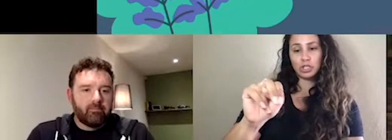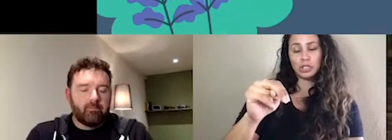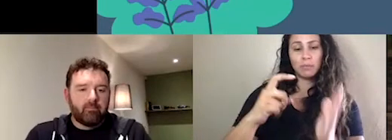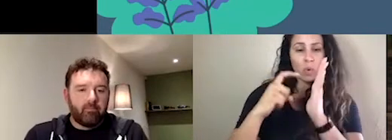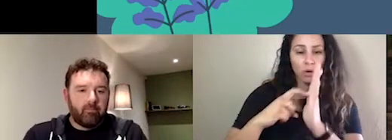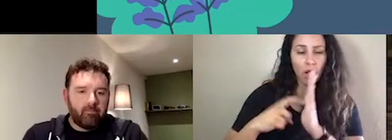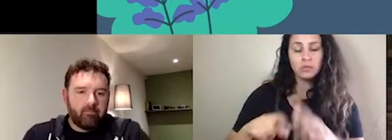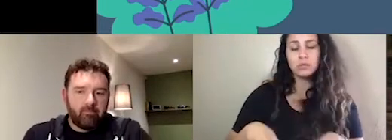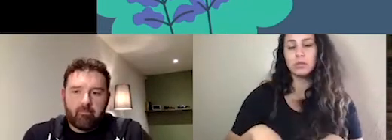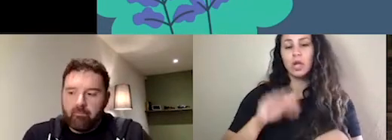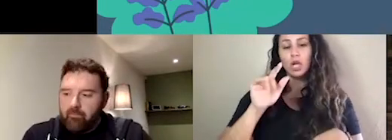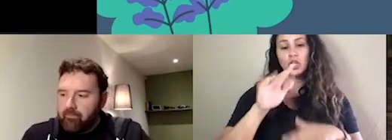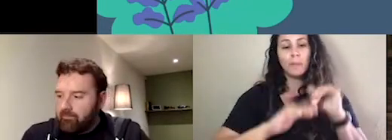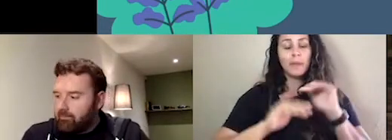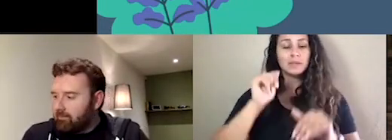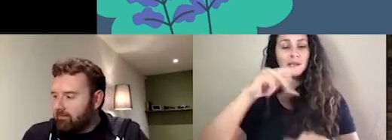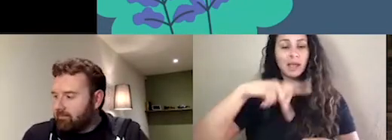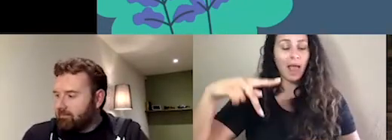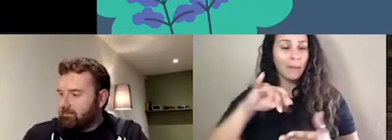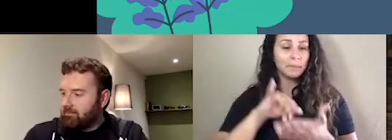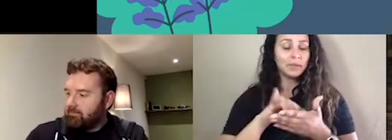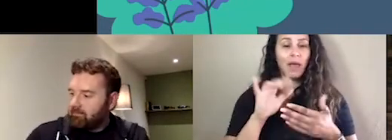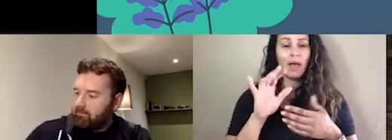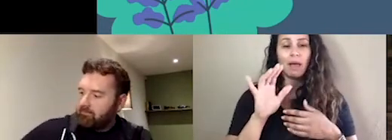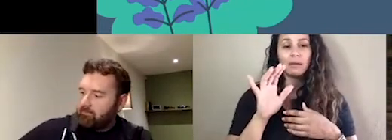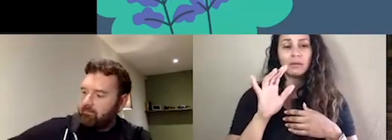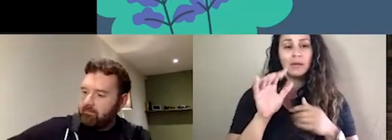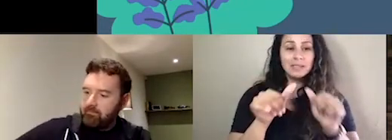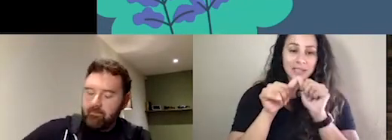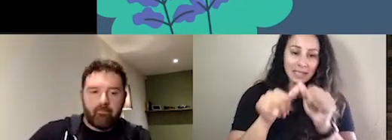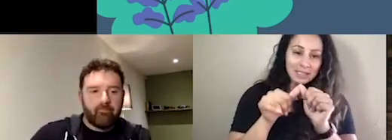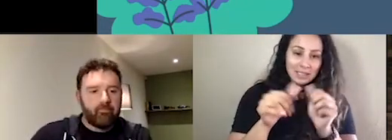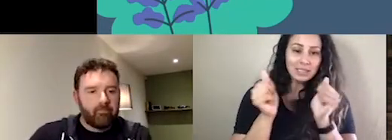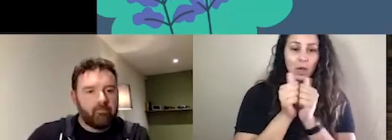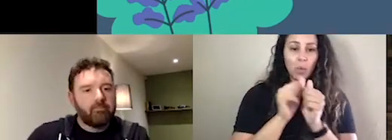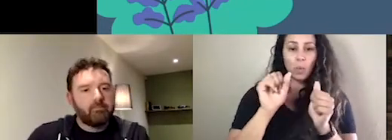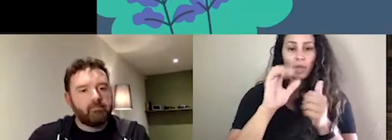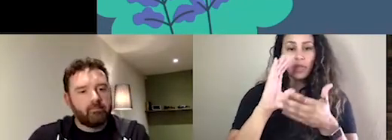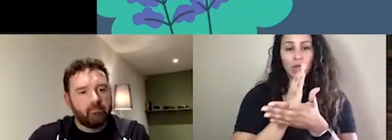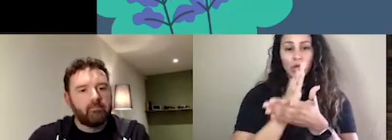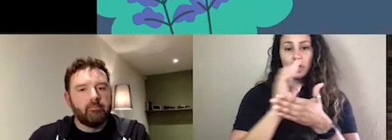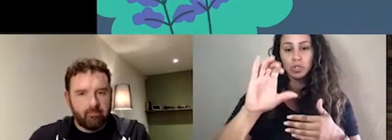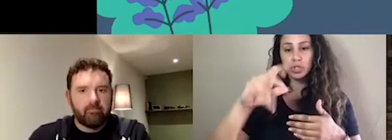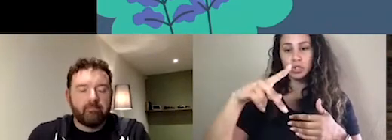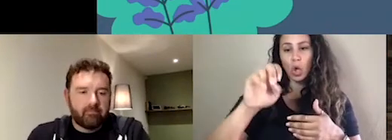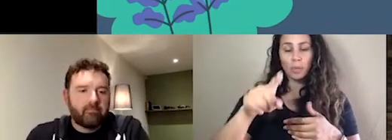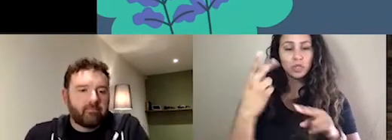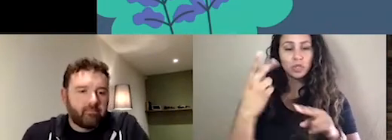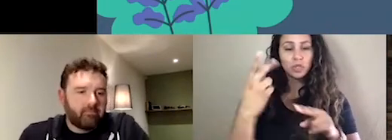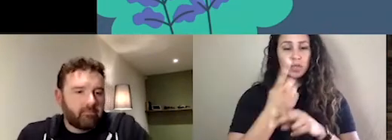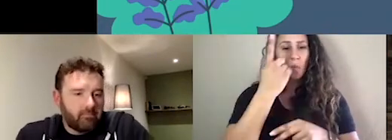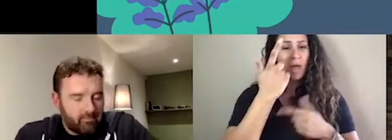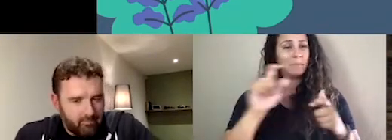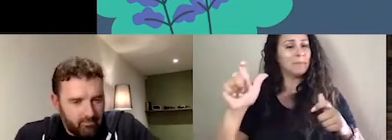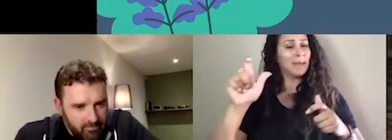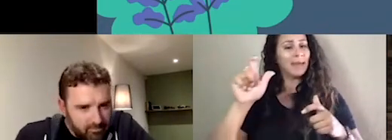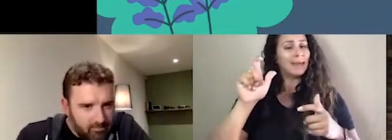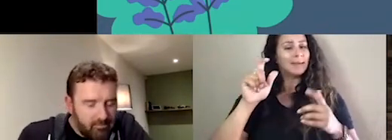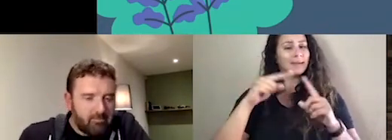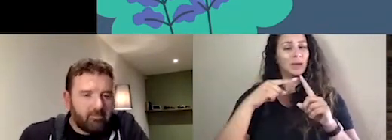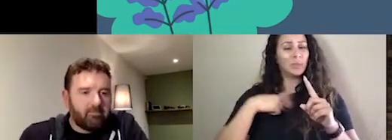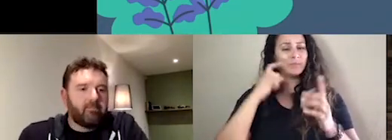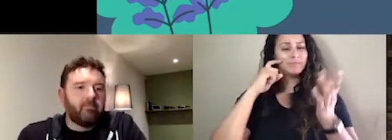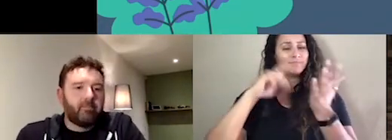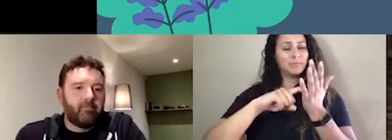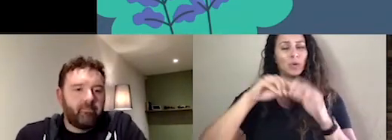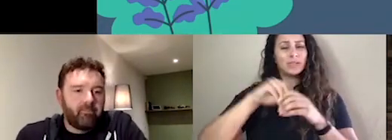that you're building an app that is consistent with the scopes that you're using. That's one of the big pitfalls that we've seen in the certification process,